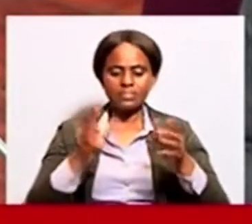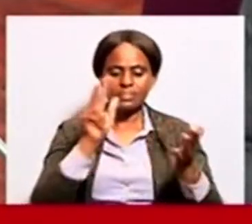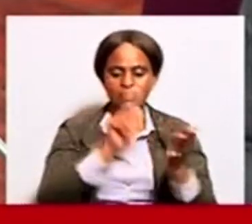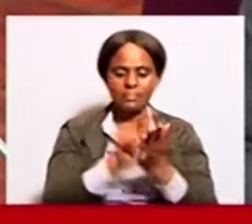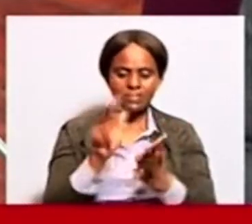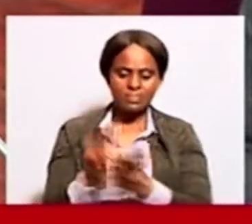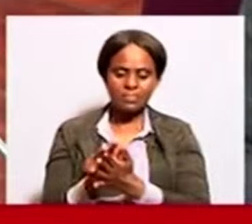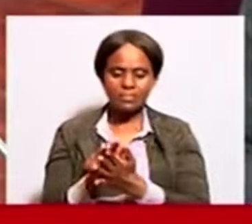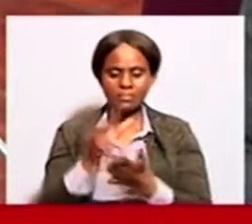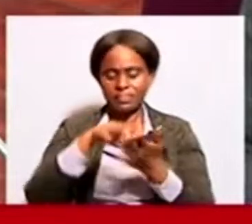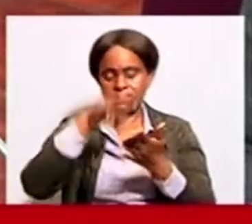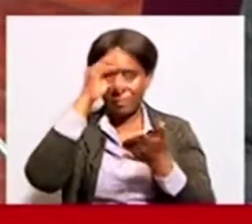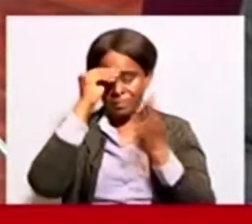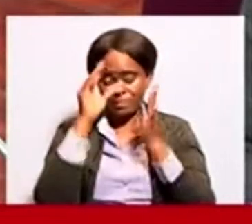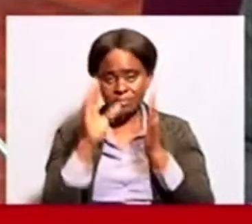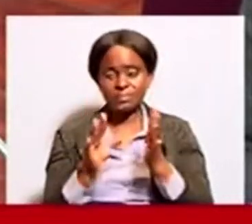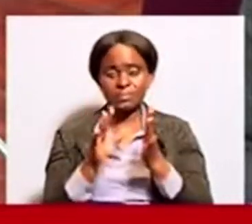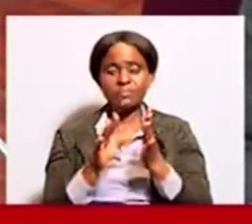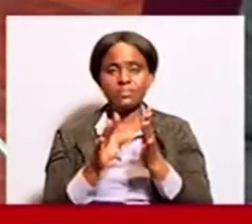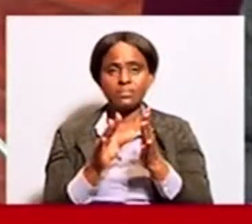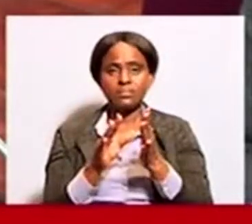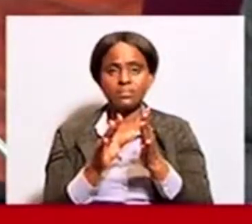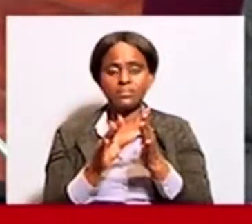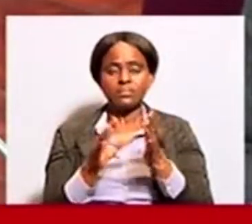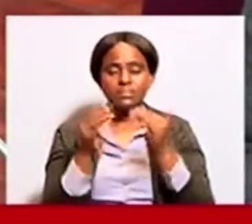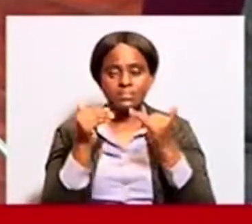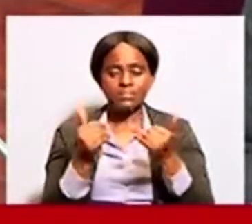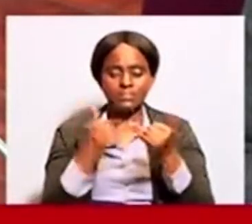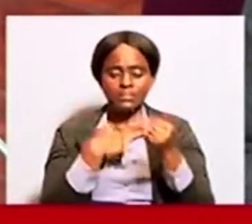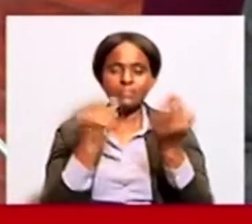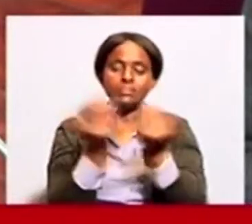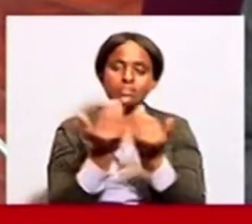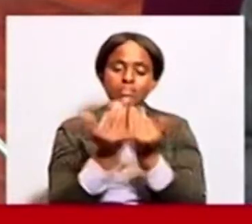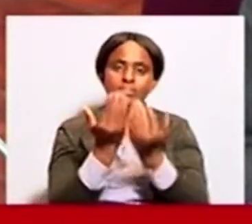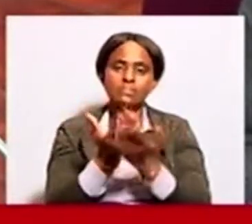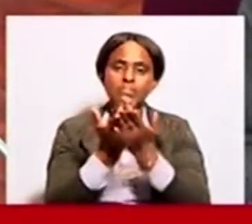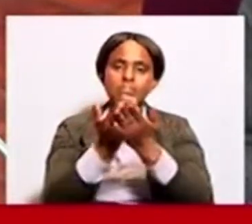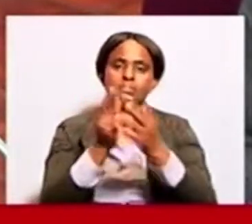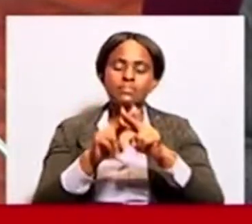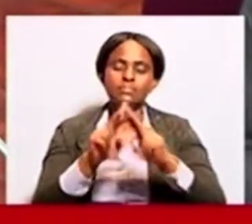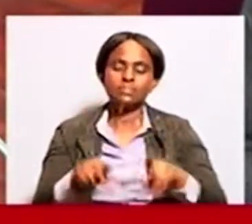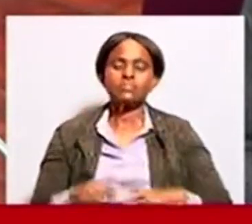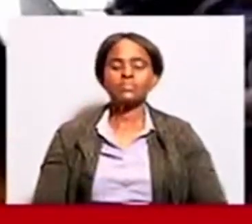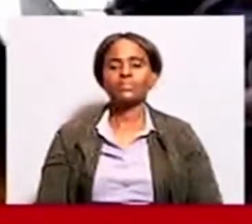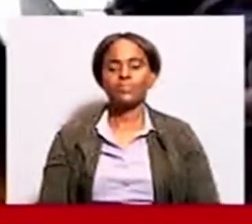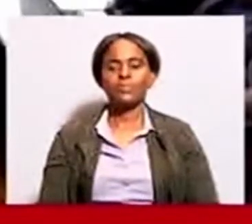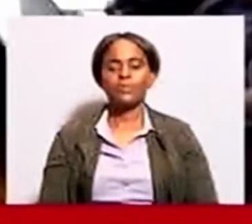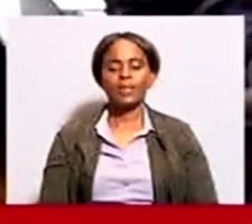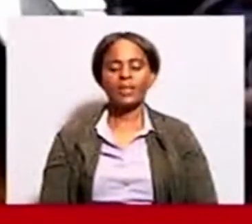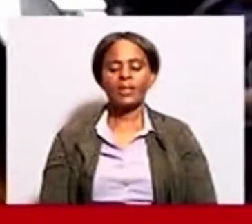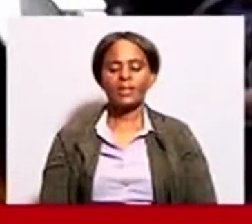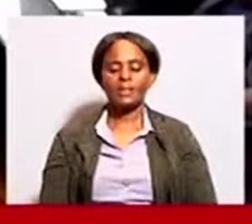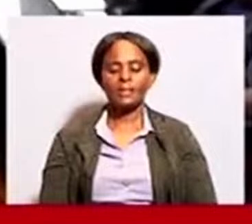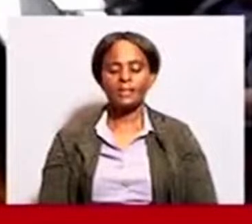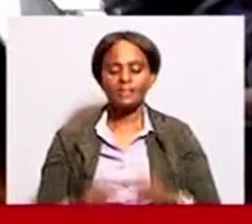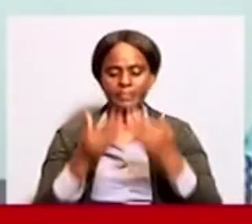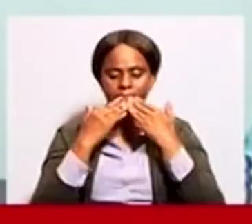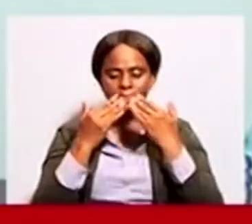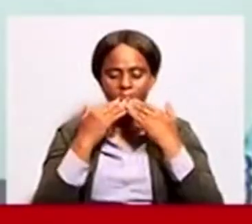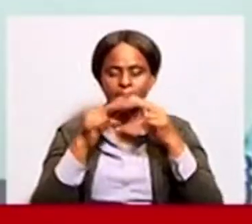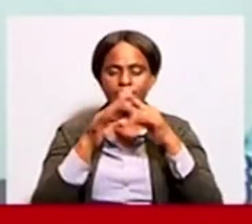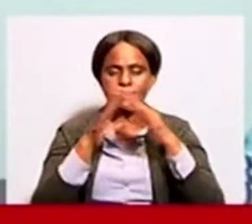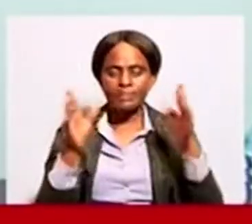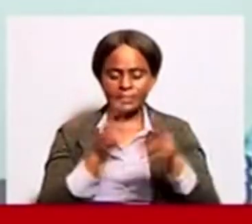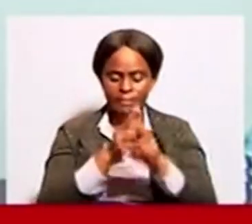approved learners. I beg to submit, Chair, for now. Thank you very much, Honorable